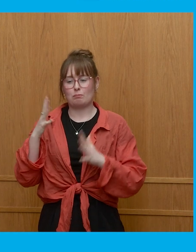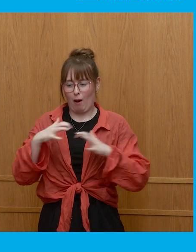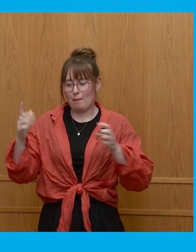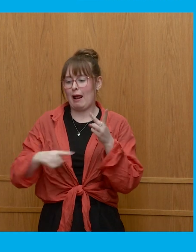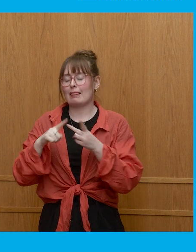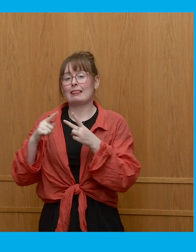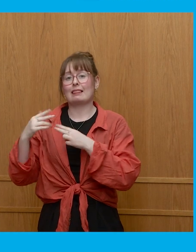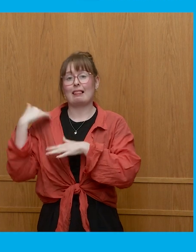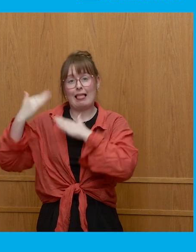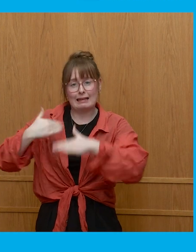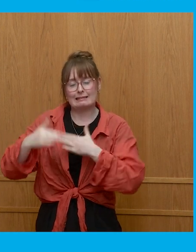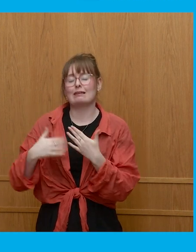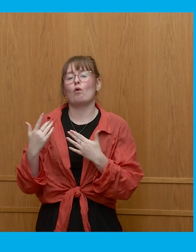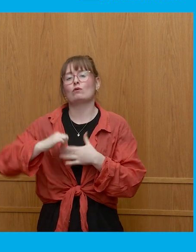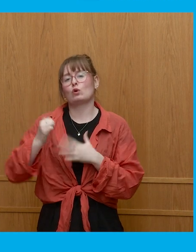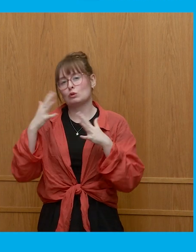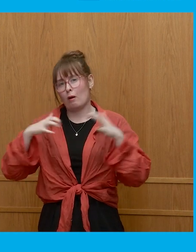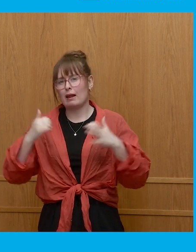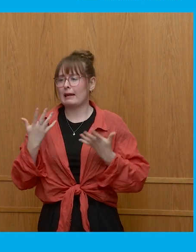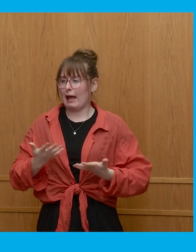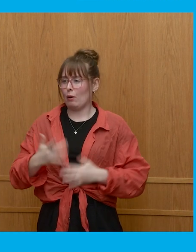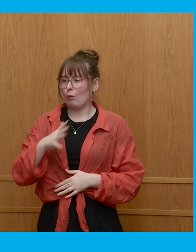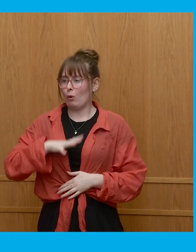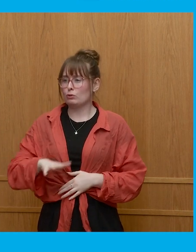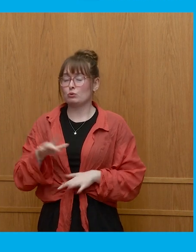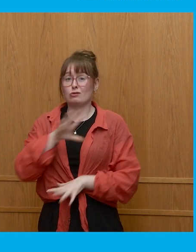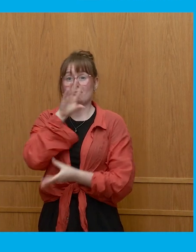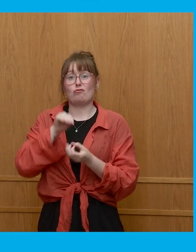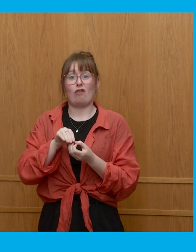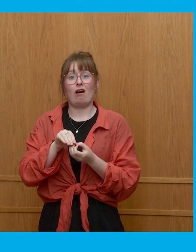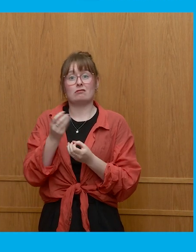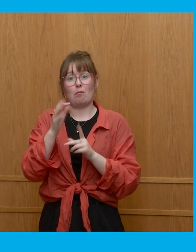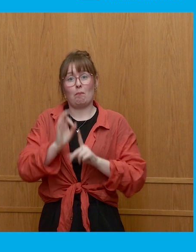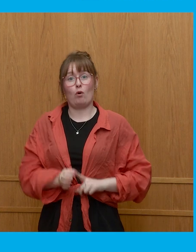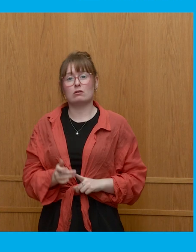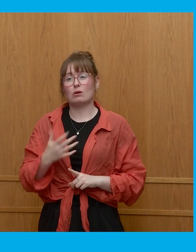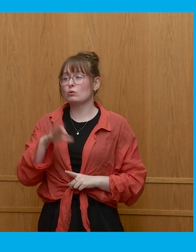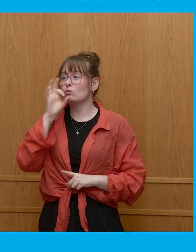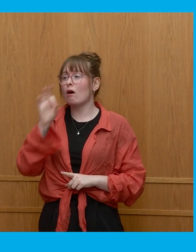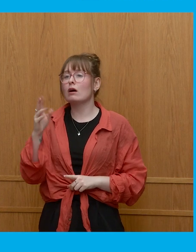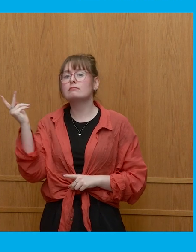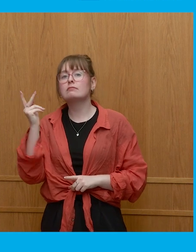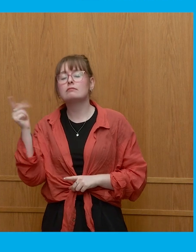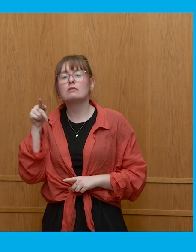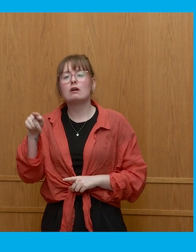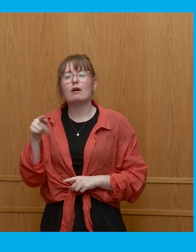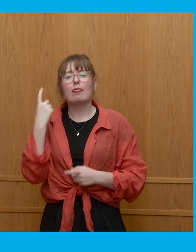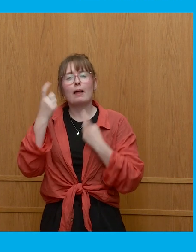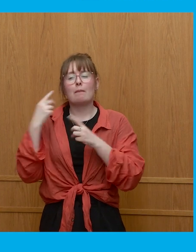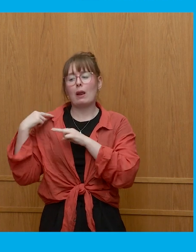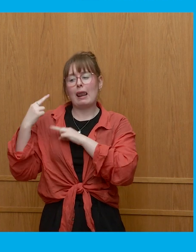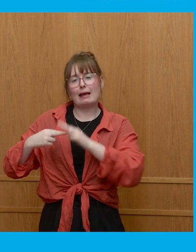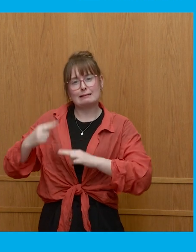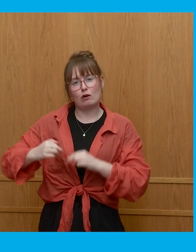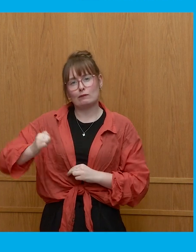Parliament. And so I'm just going to summarise a little, ask you to actually, in terms of the legacy of the